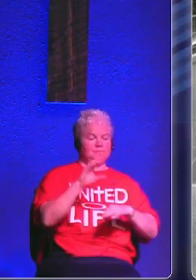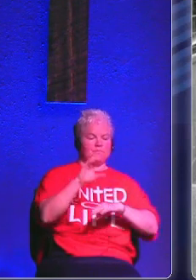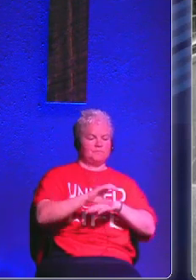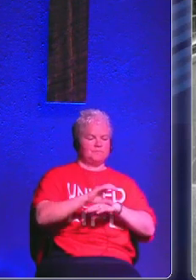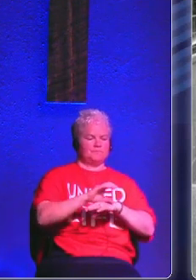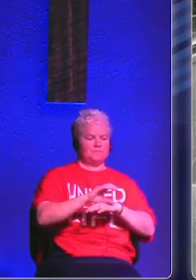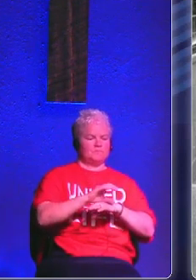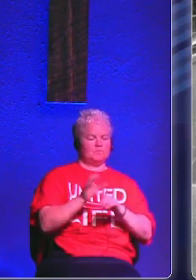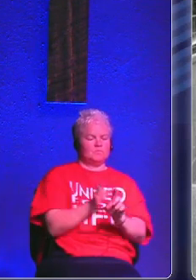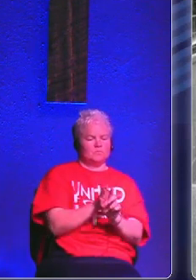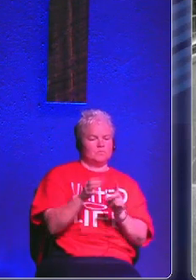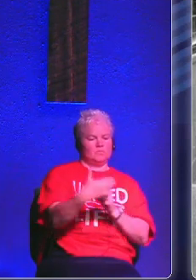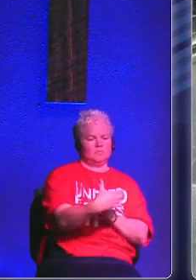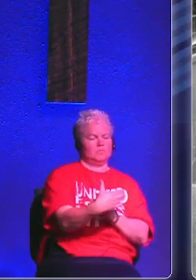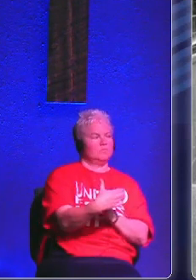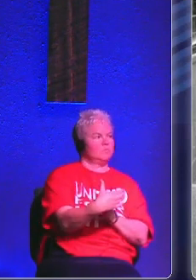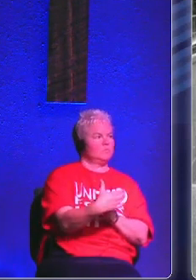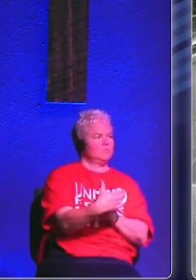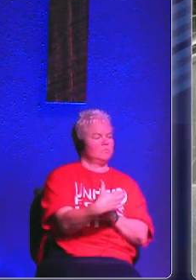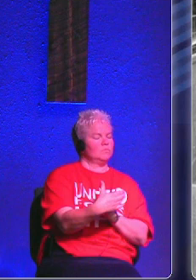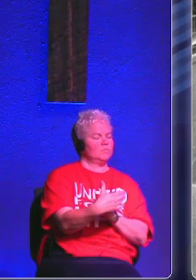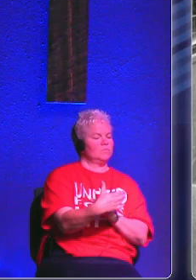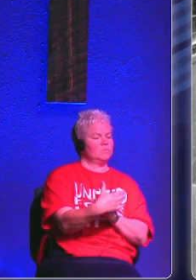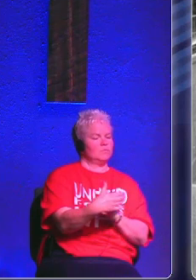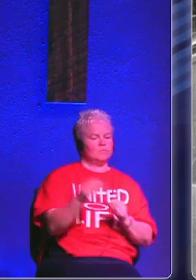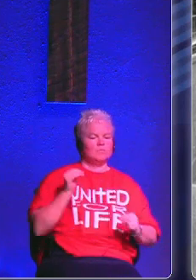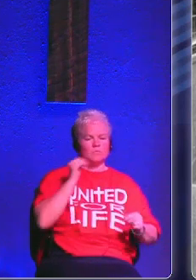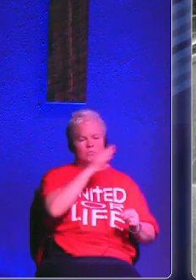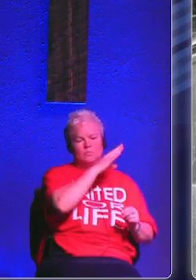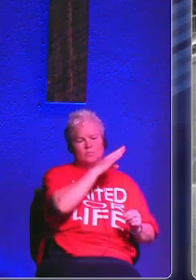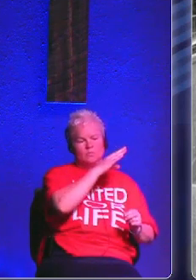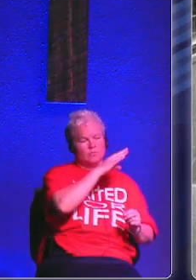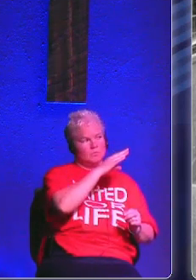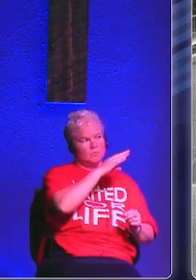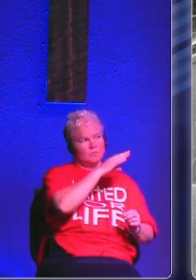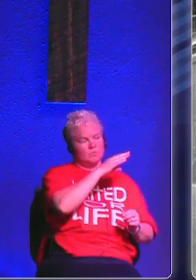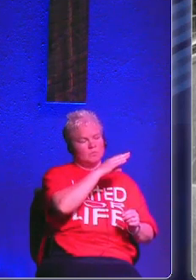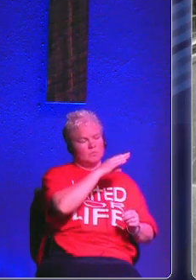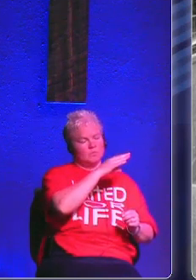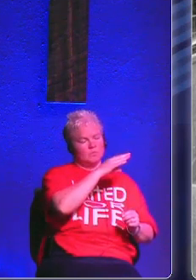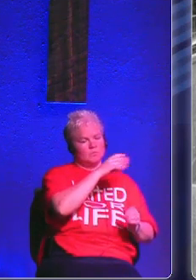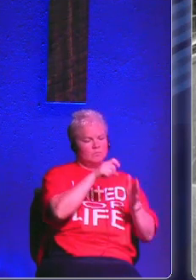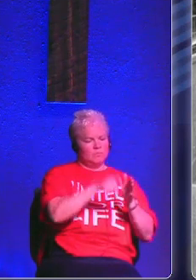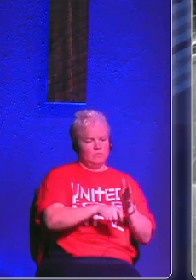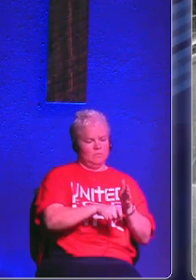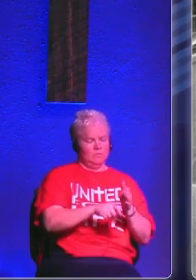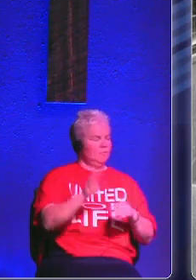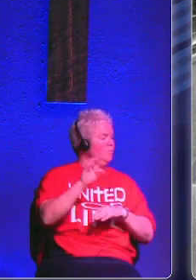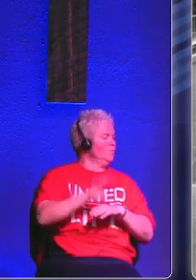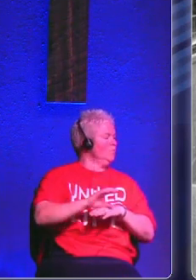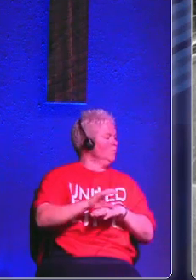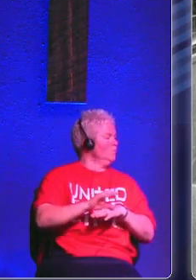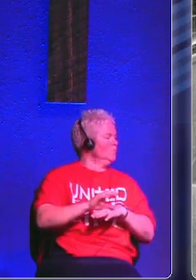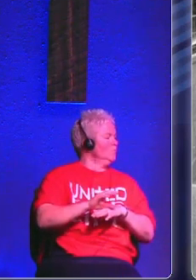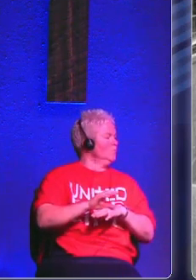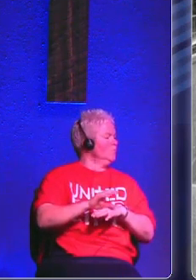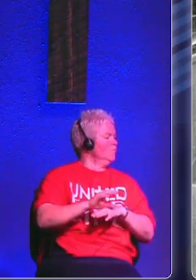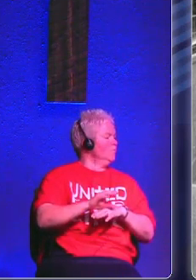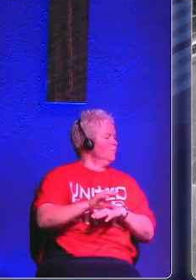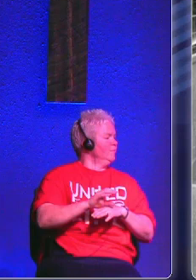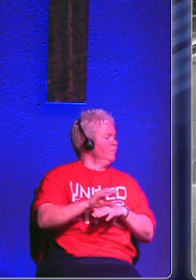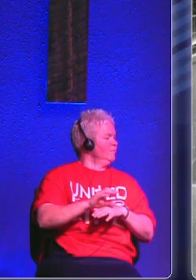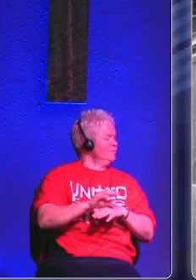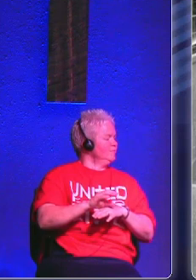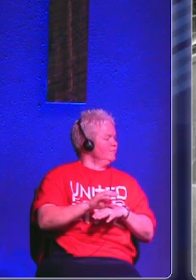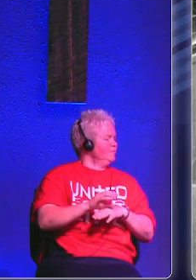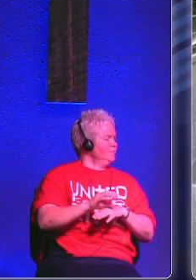live in a society that's bought into so many lies, and those lies have seeped into the church. And